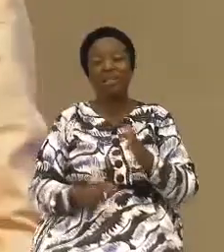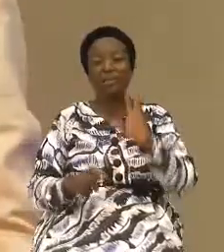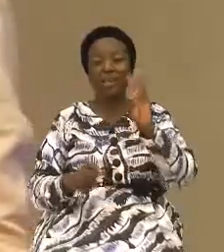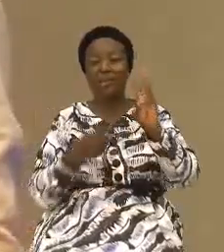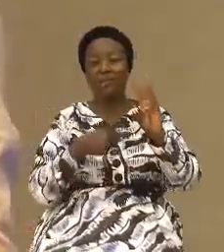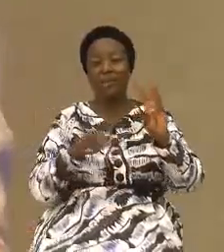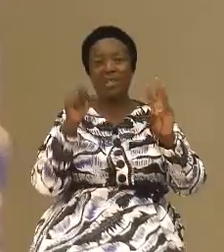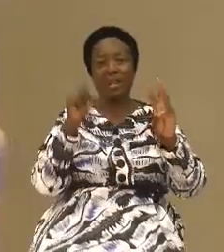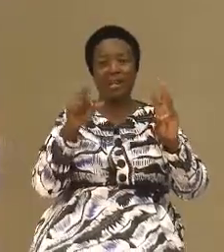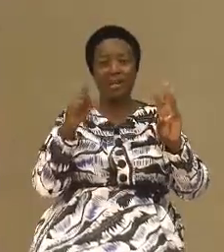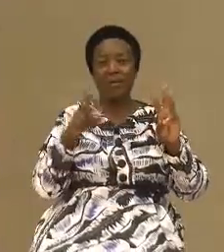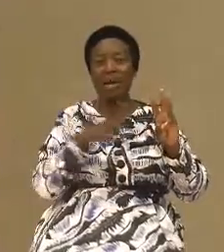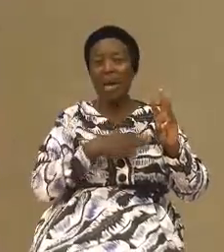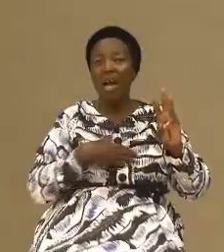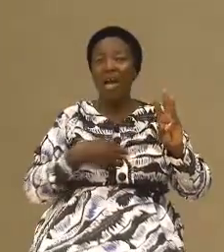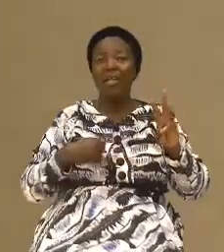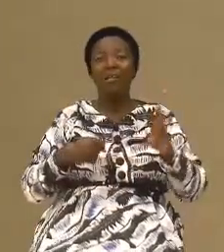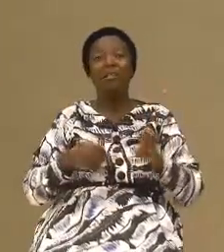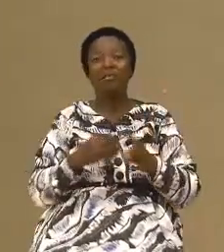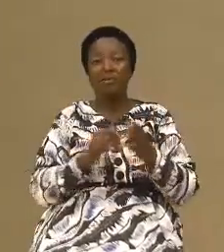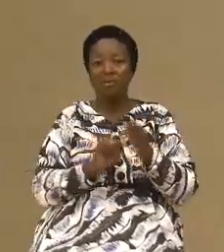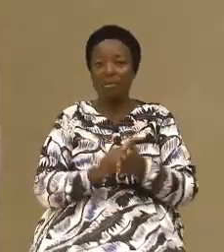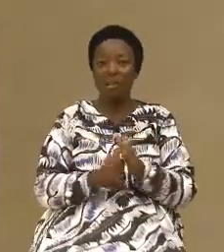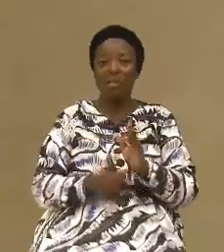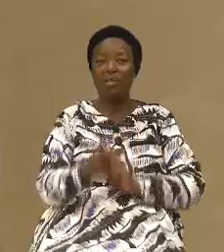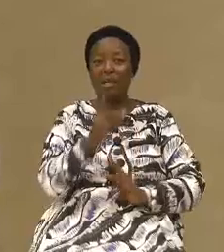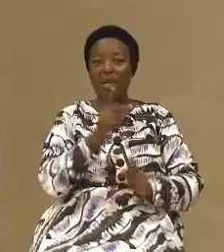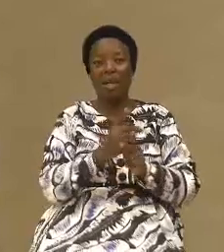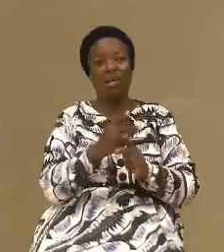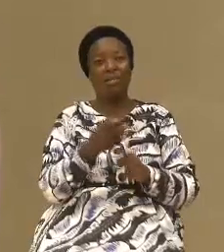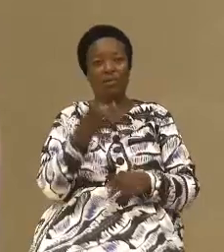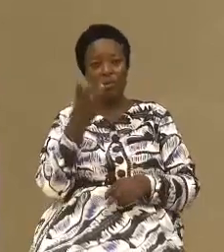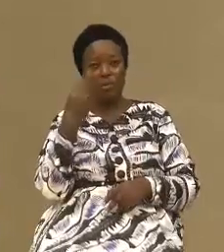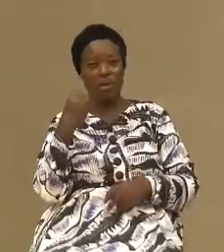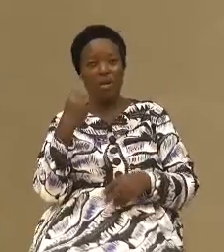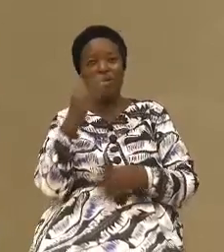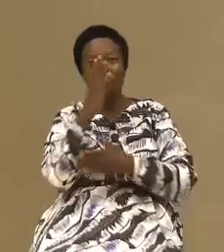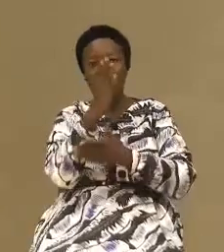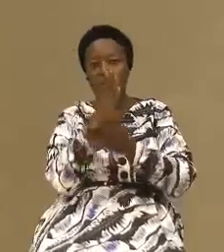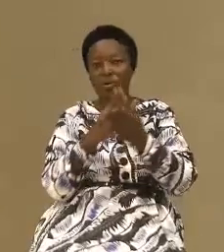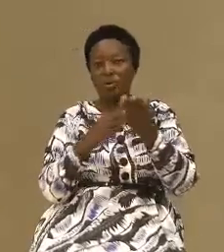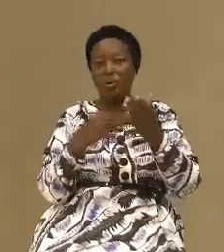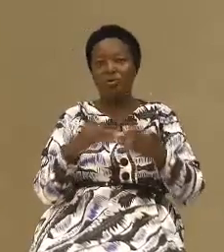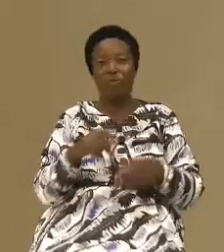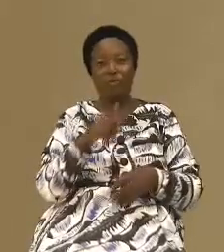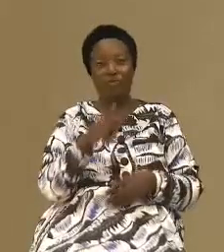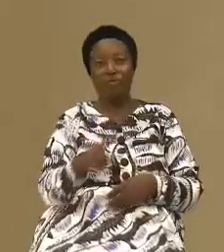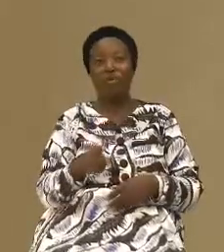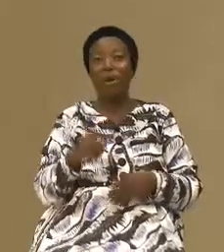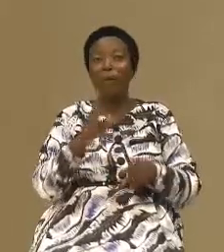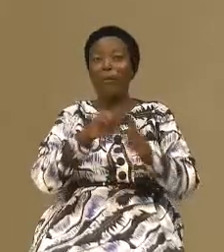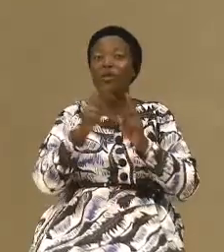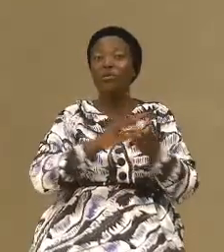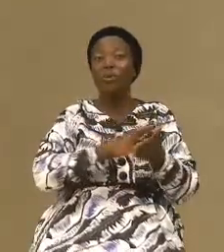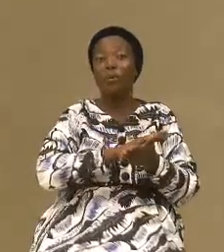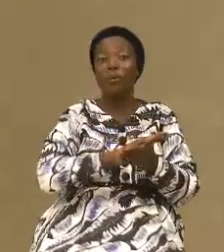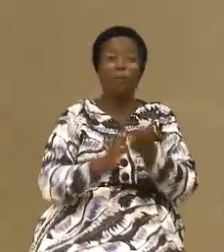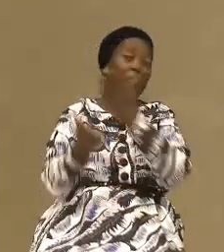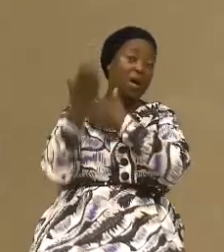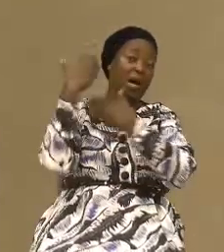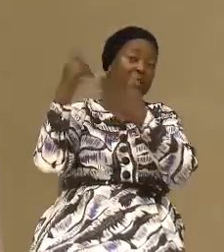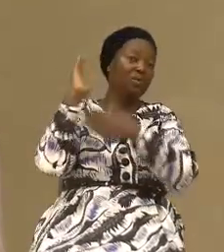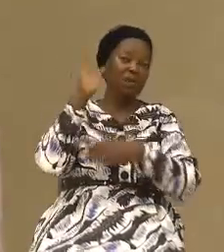And such were some of you, but your past will be cleansed. Your